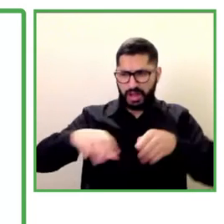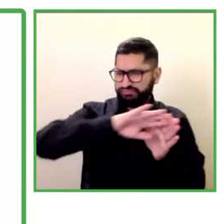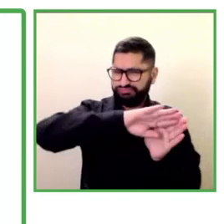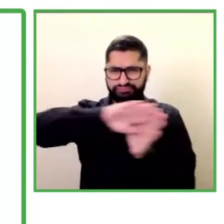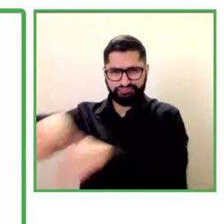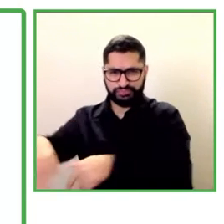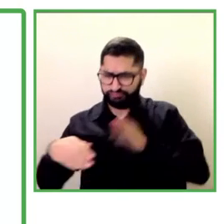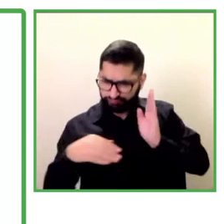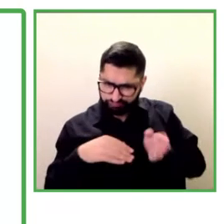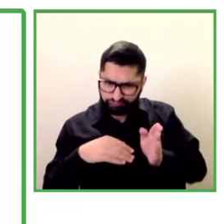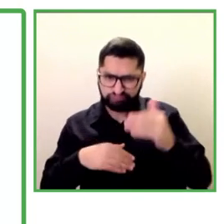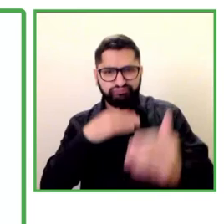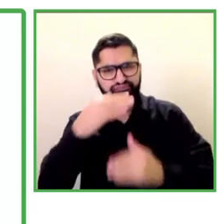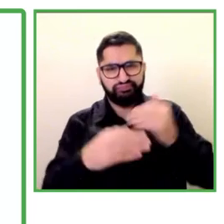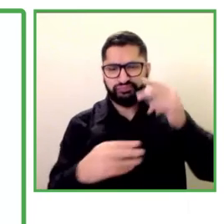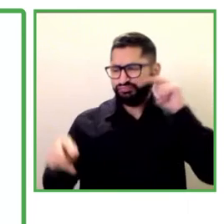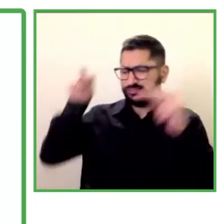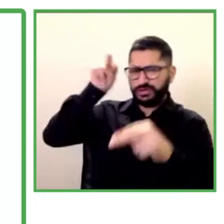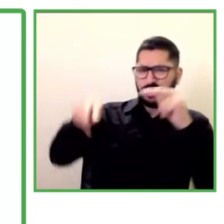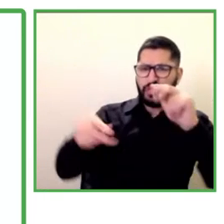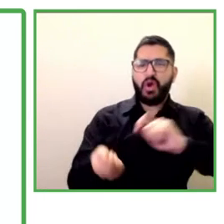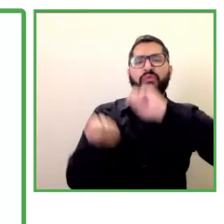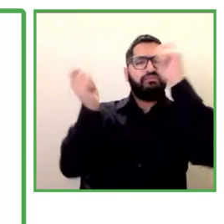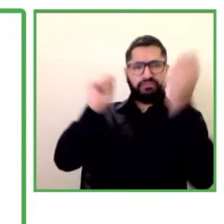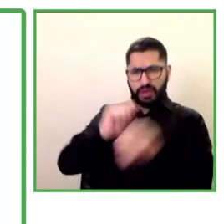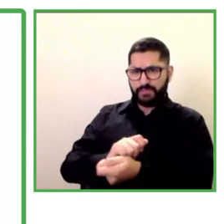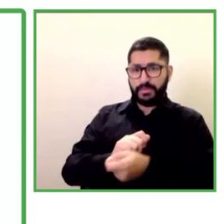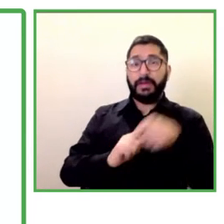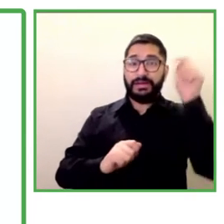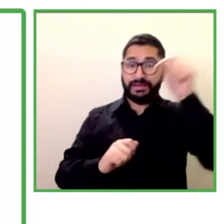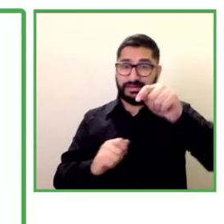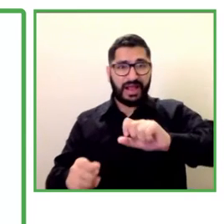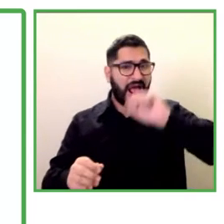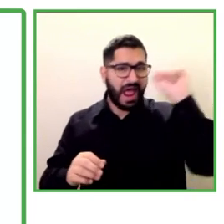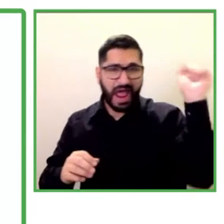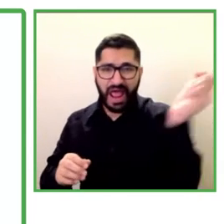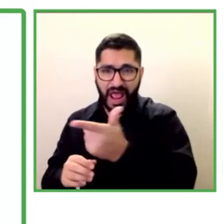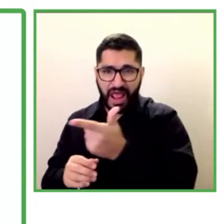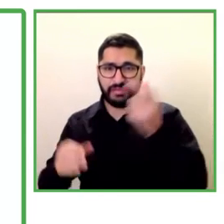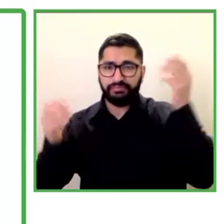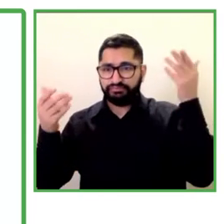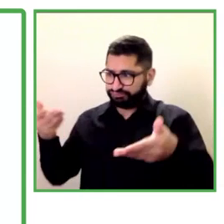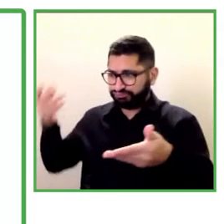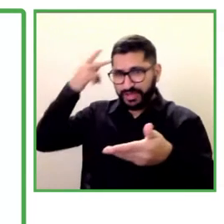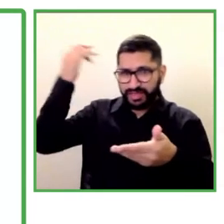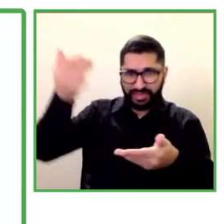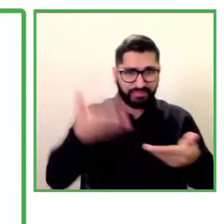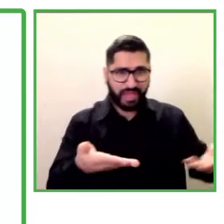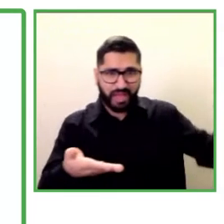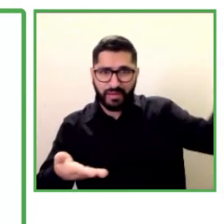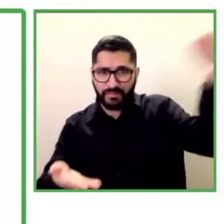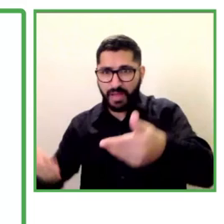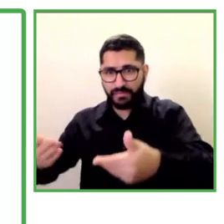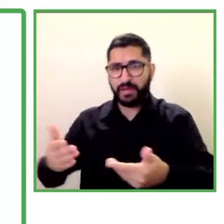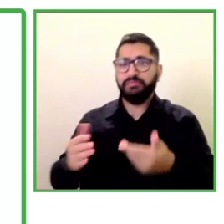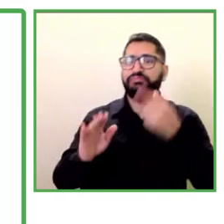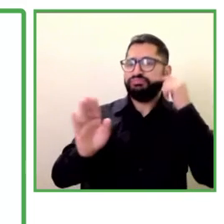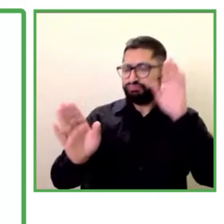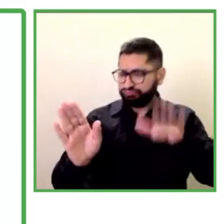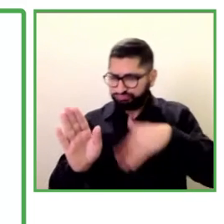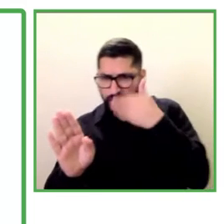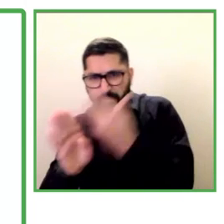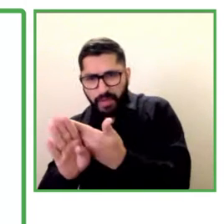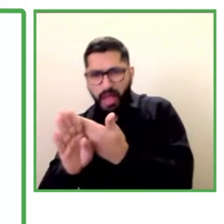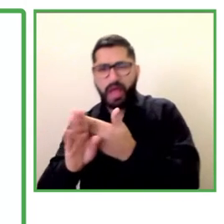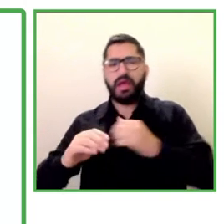better future where all ideas are put on the table and validated and respected, of course supported, because companies